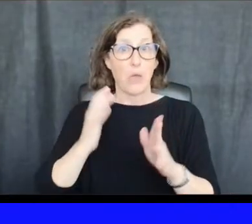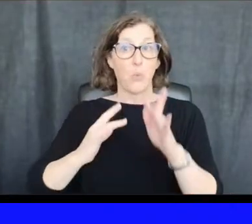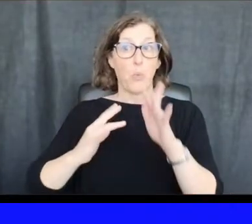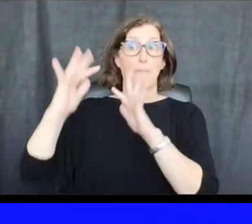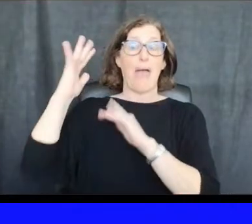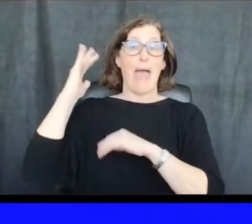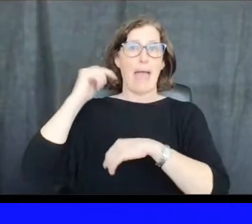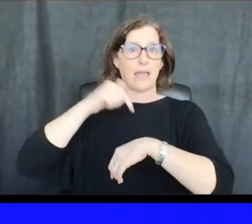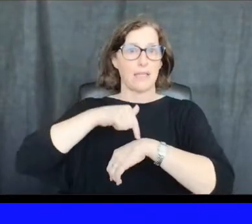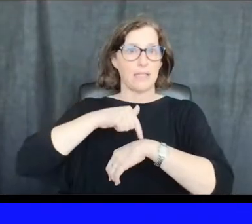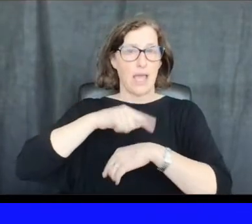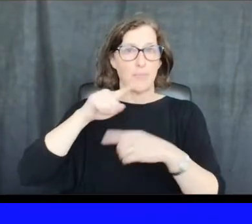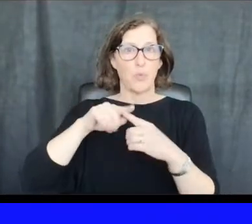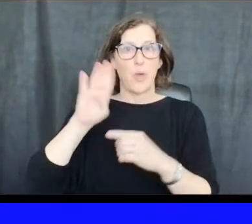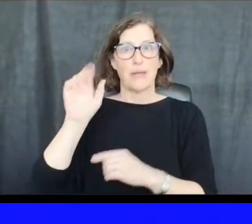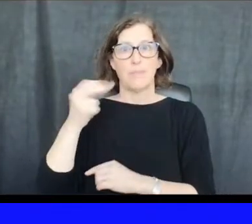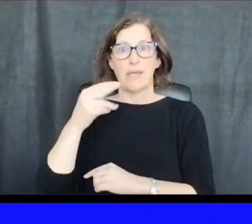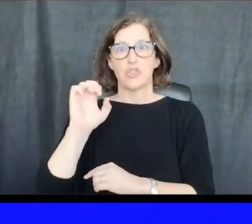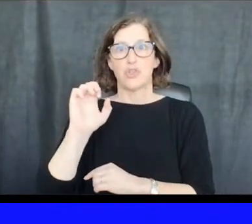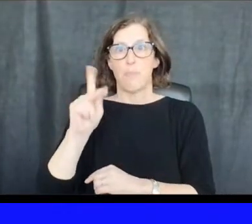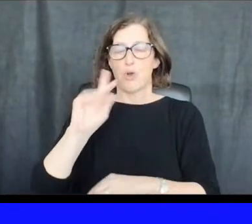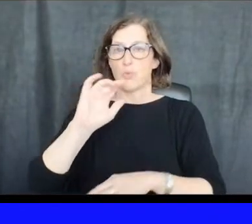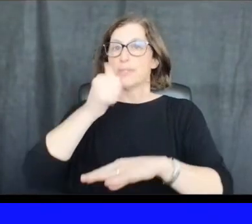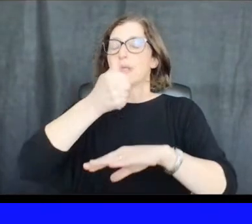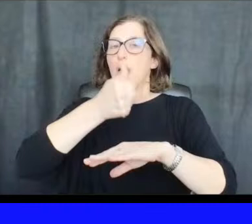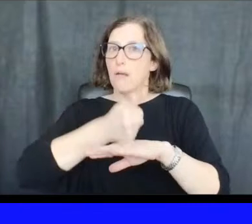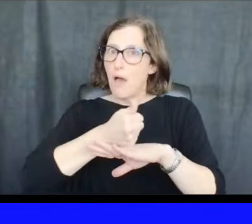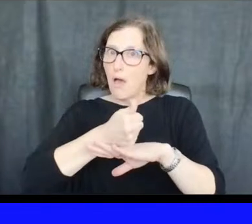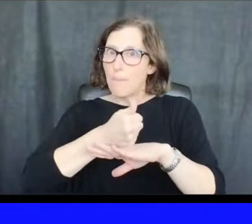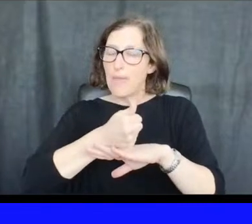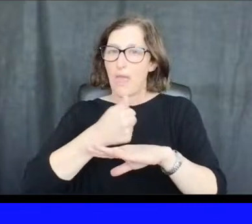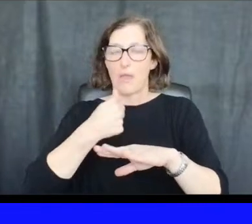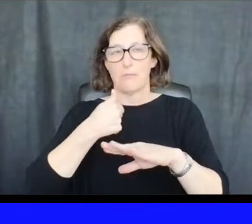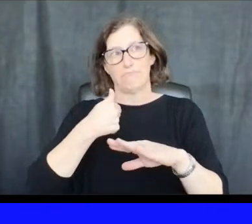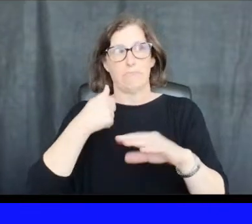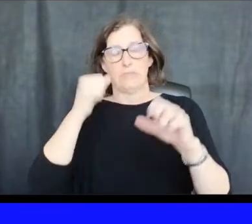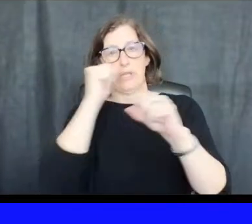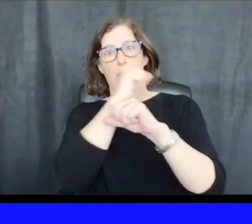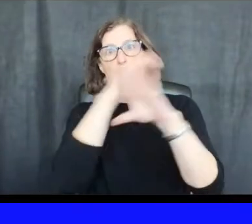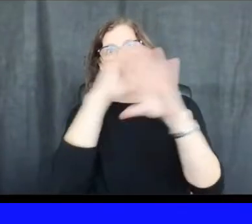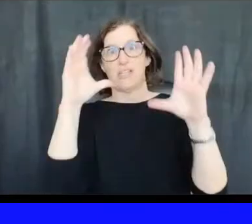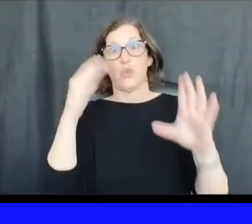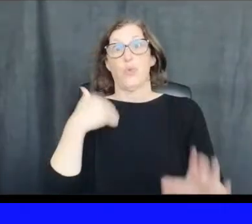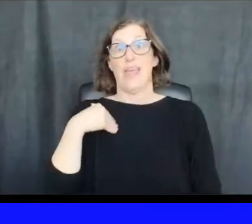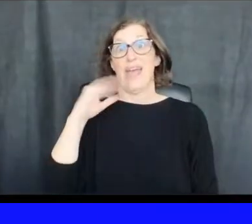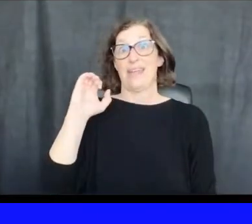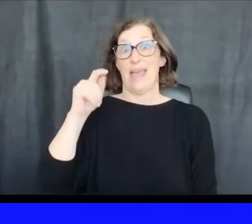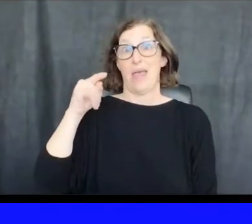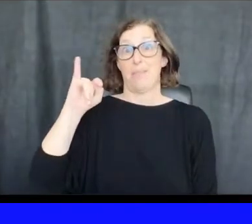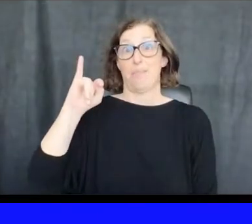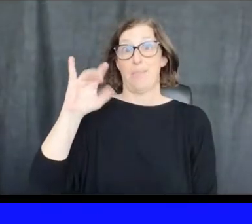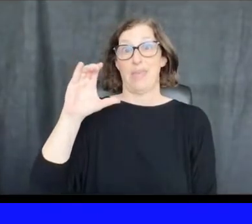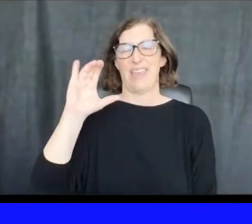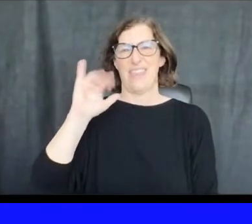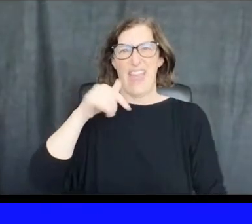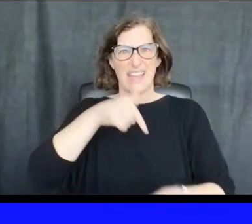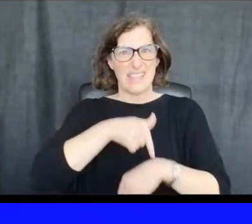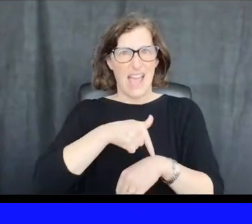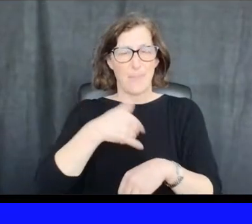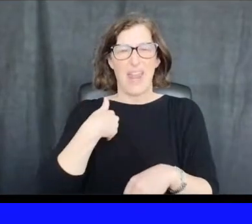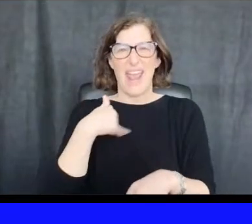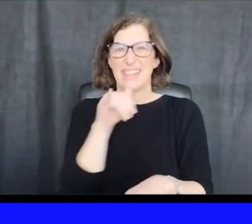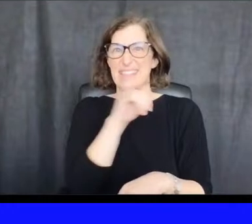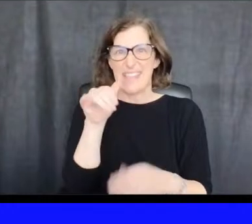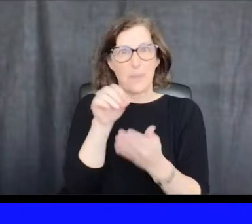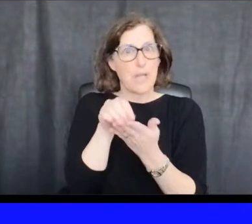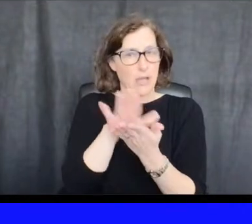a great question. And yes, it is a mix of things. I think the clearest way to put it is, I don't have the numbers at the tips